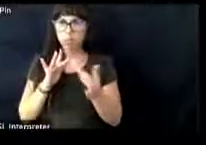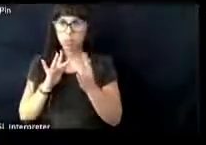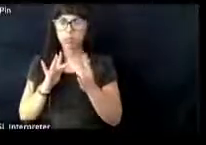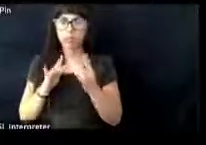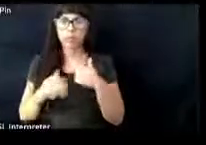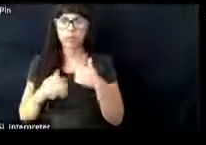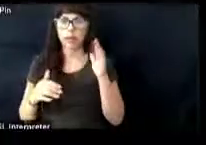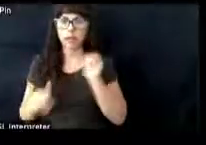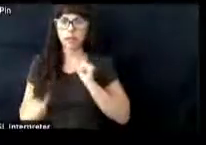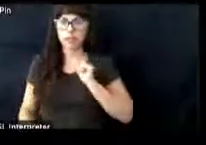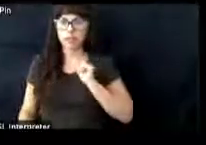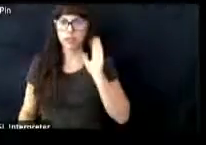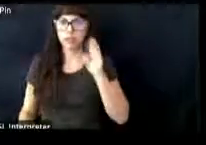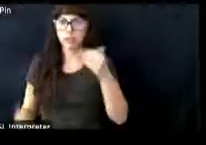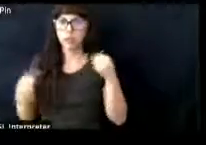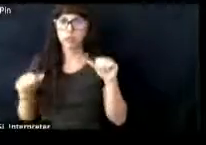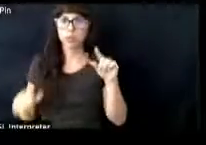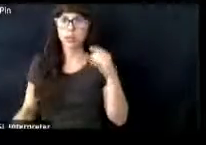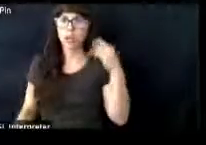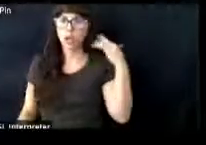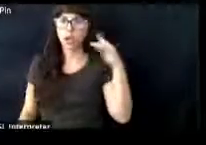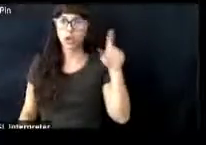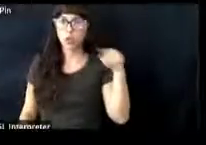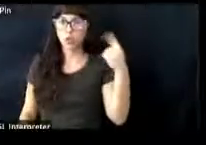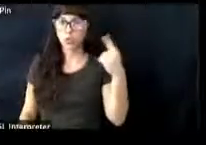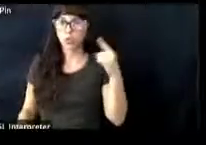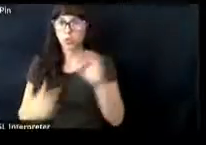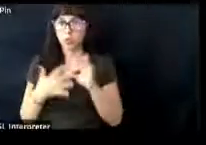the audio only option.